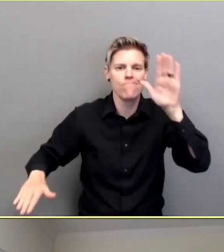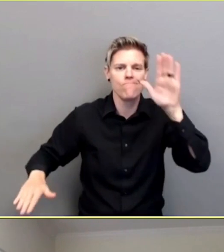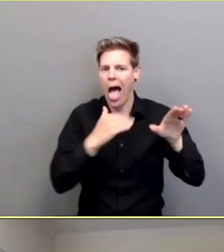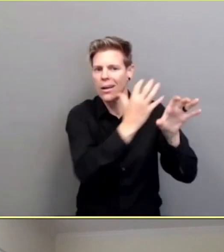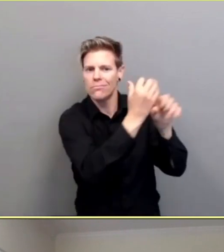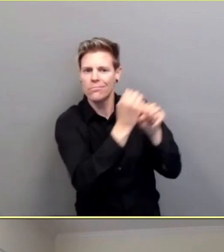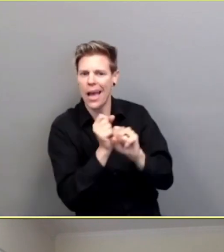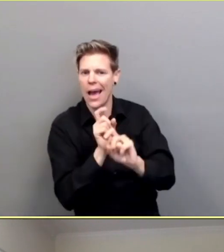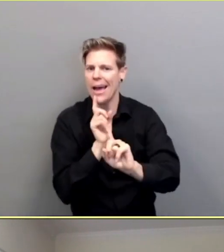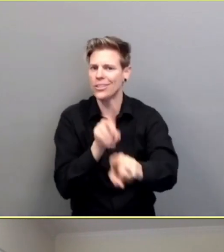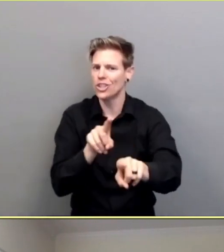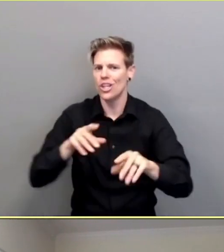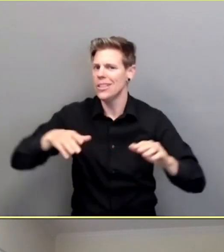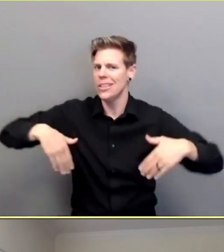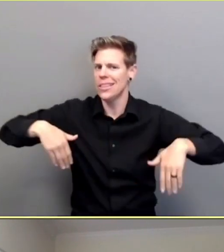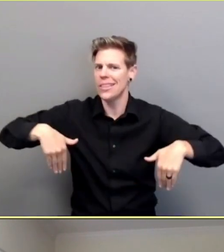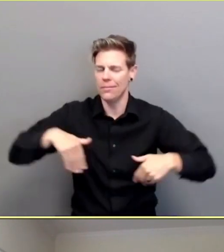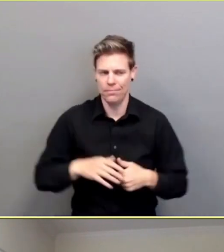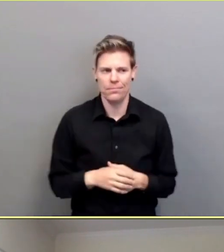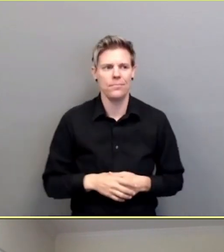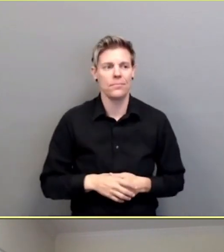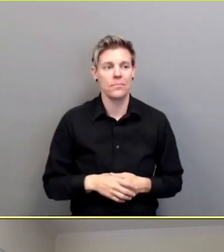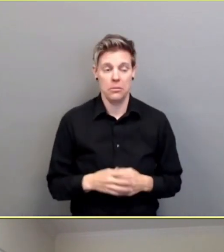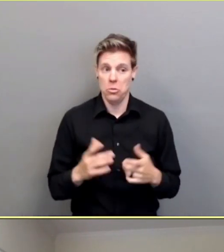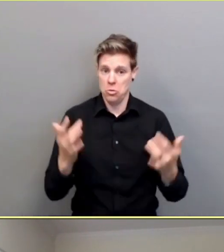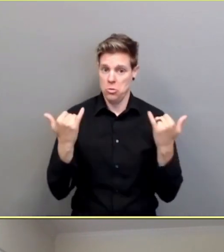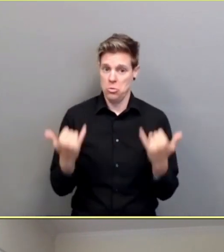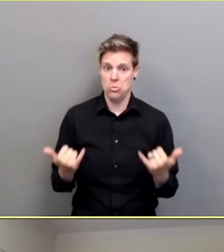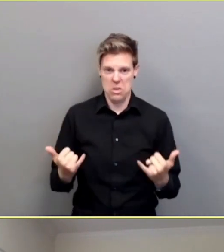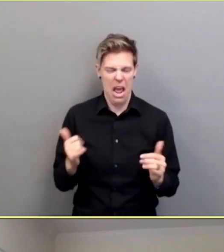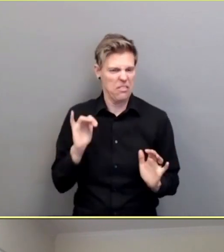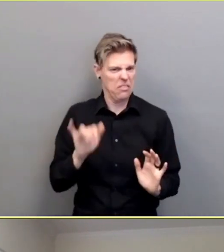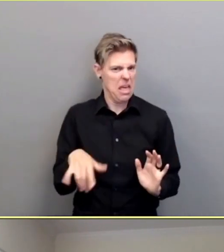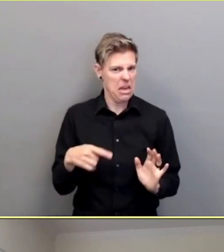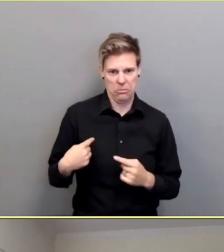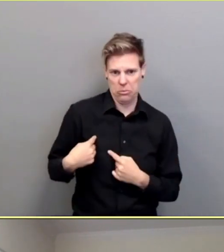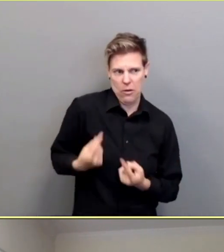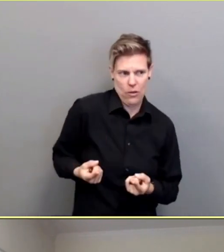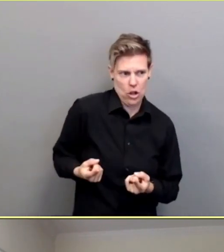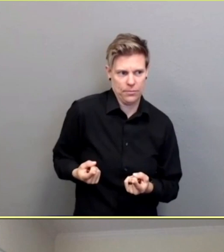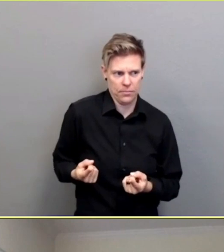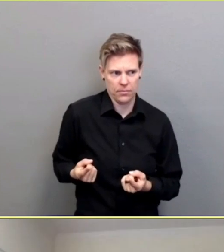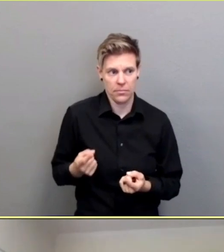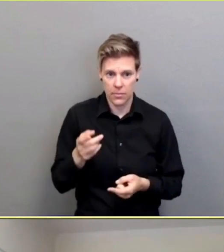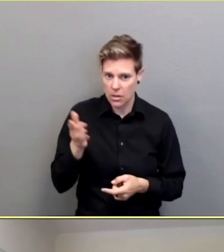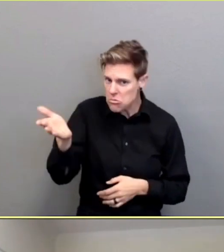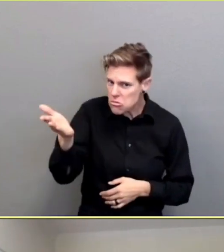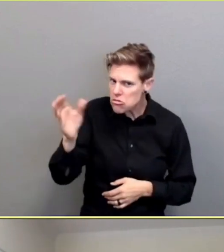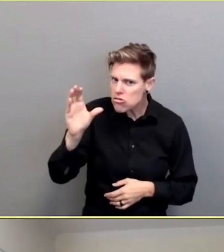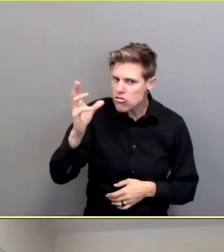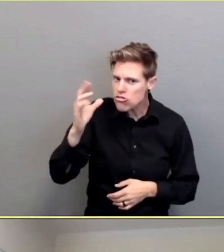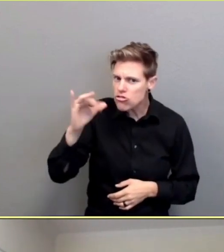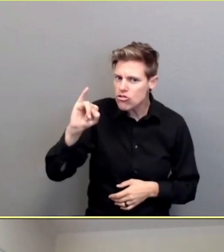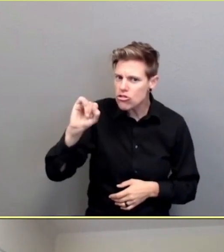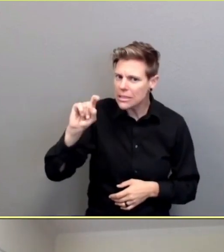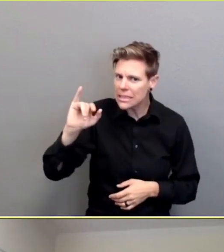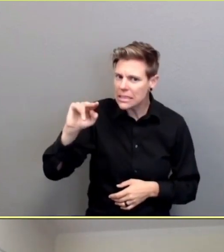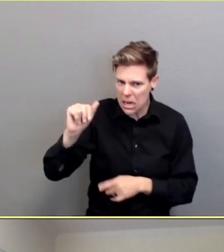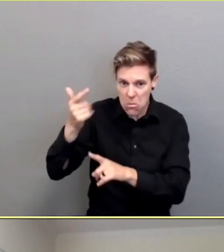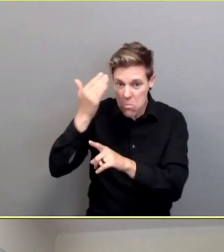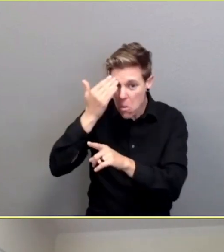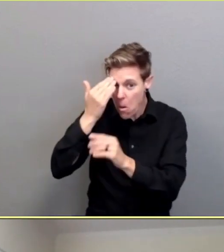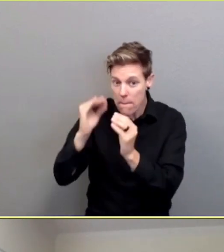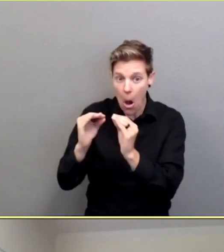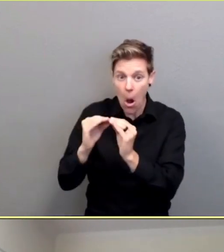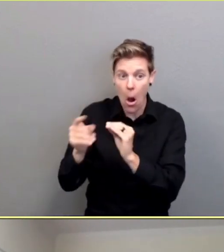present time. By any chance, Christine, do you know anything about that? We may have to get back to you on that one